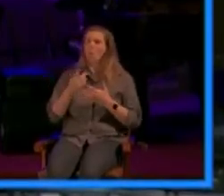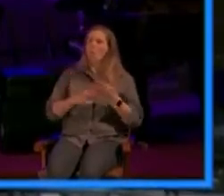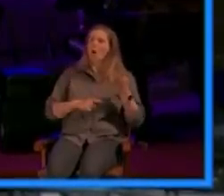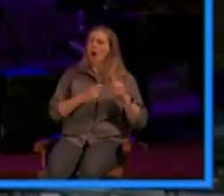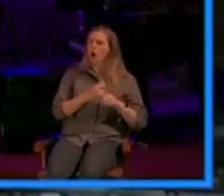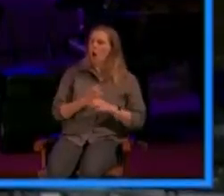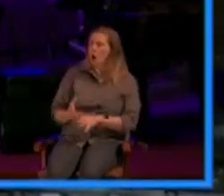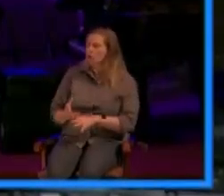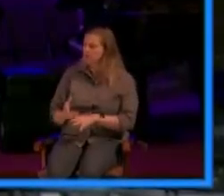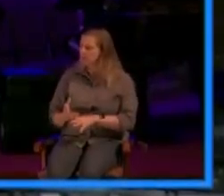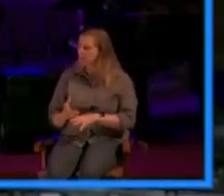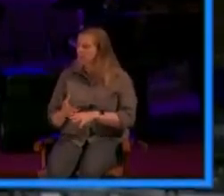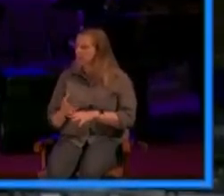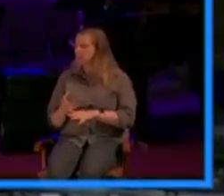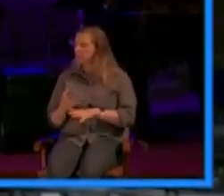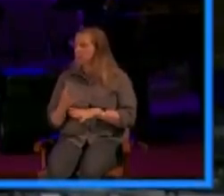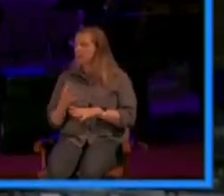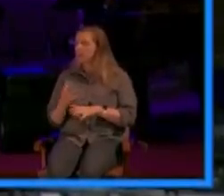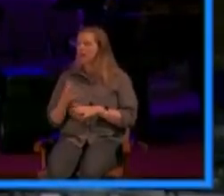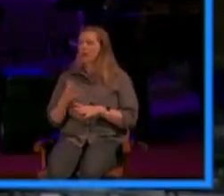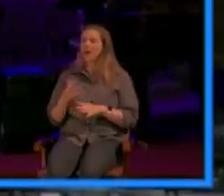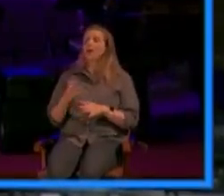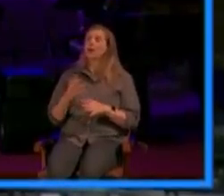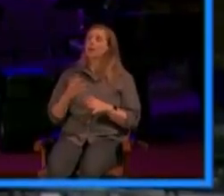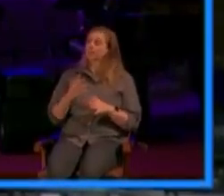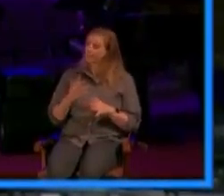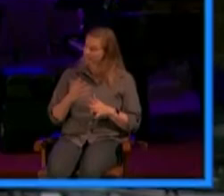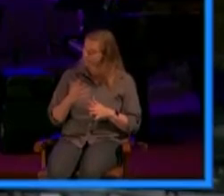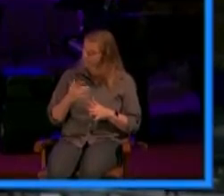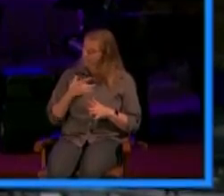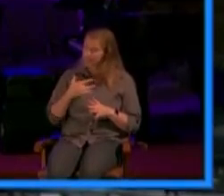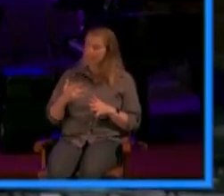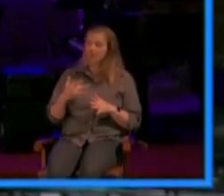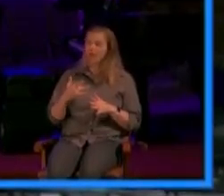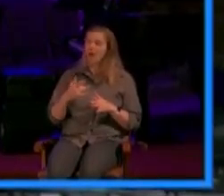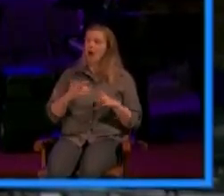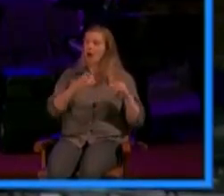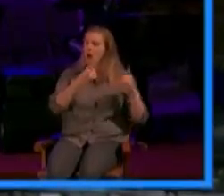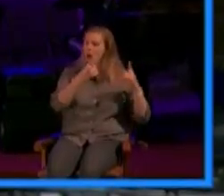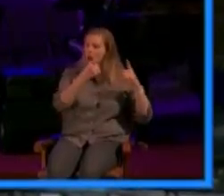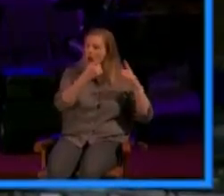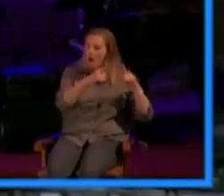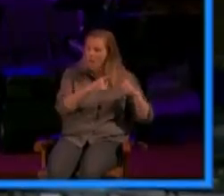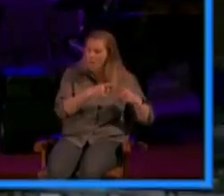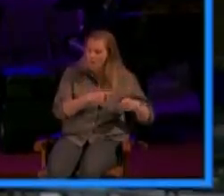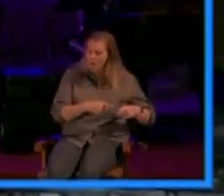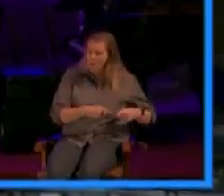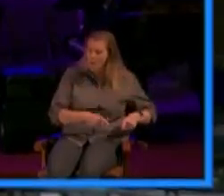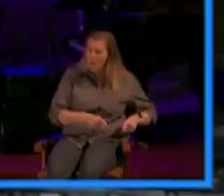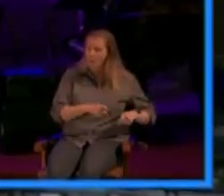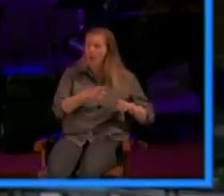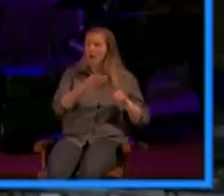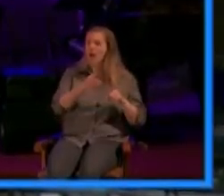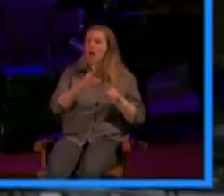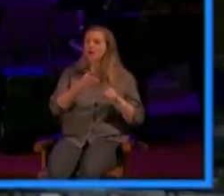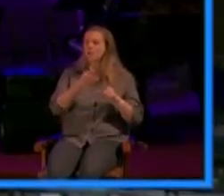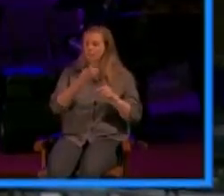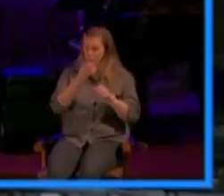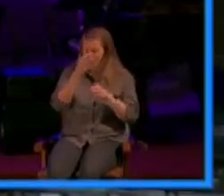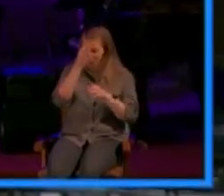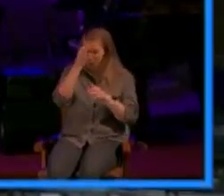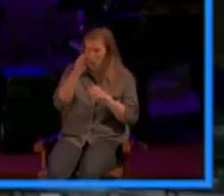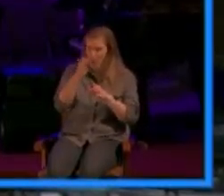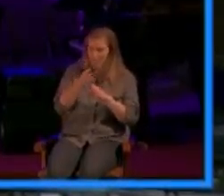say, every one of those conditions, preconditions, exist in America right now. That's why I'm so encouraged by